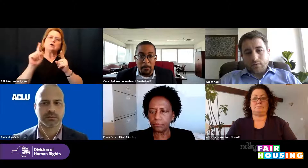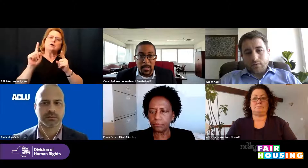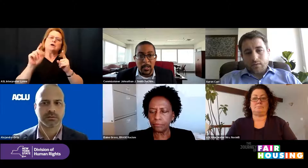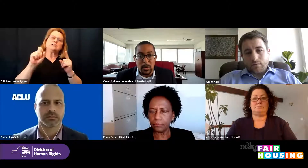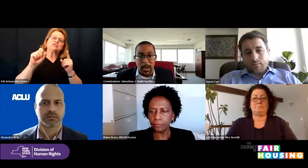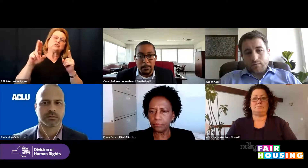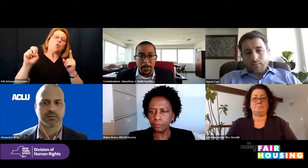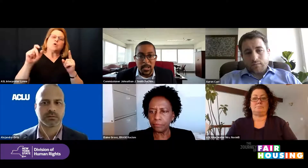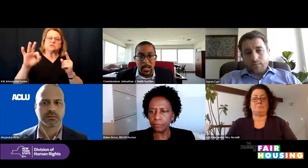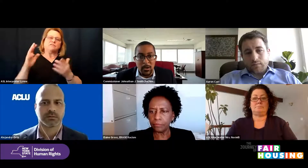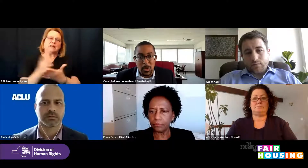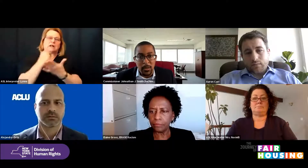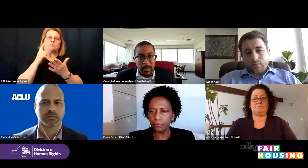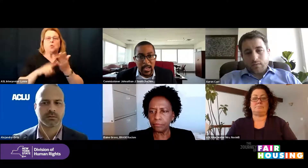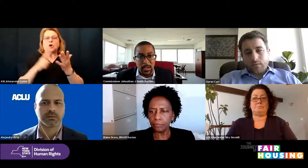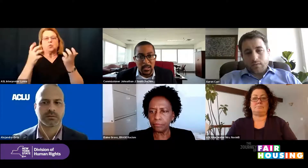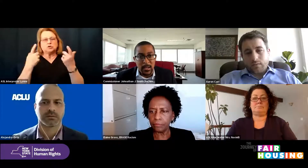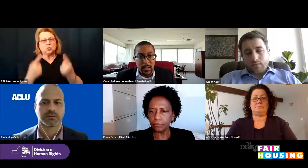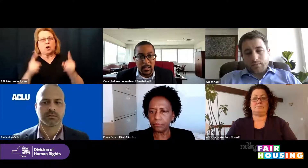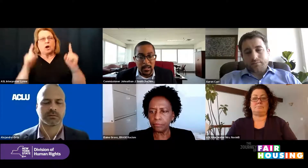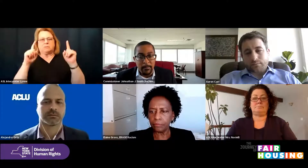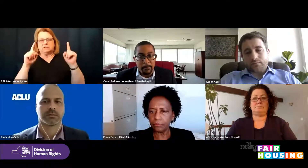you're hoping to accomplish in your new